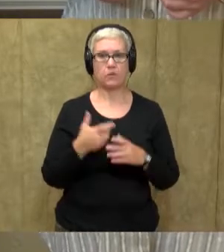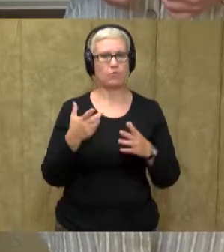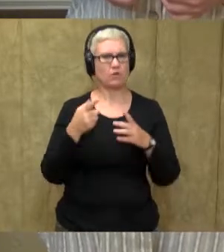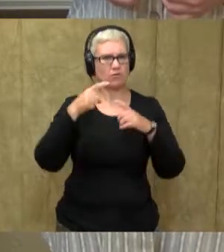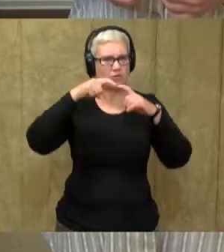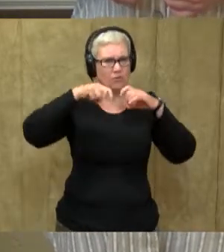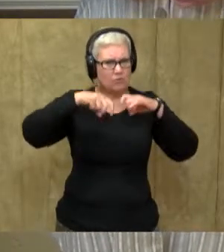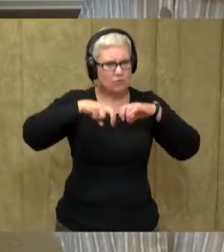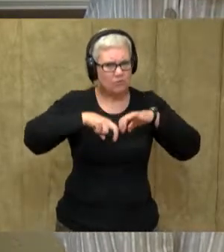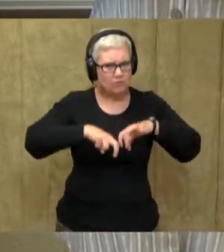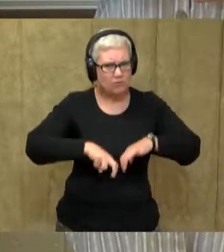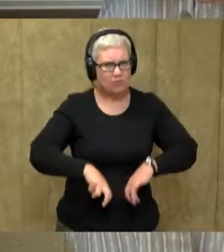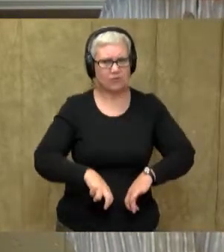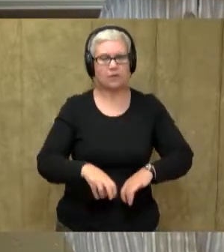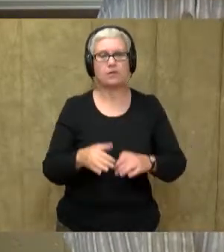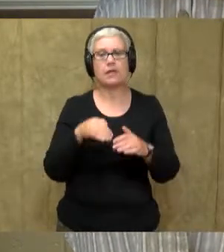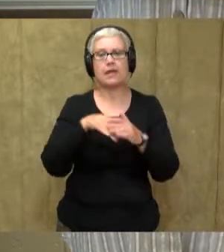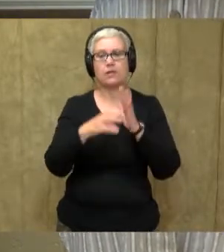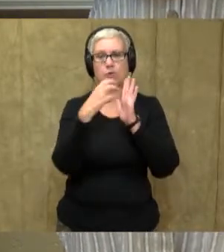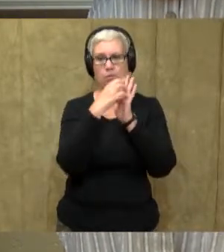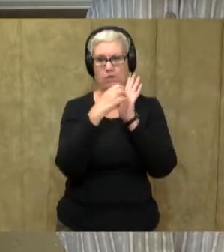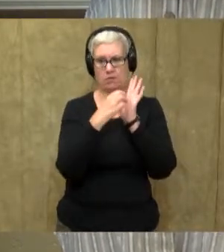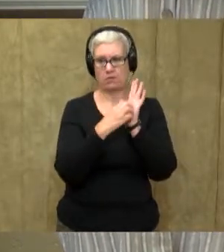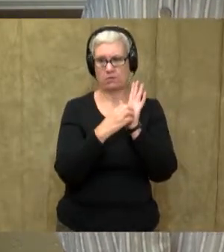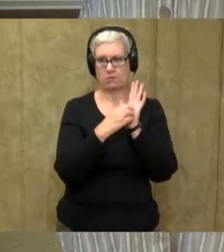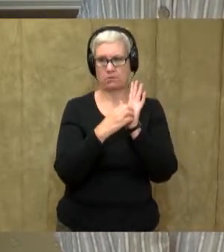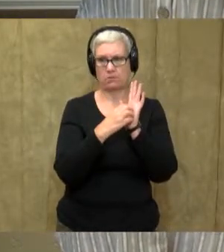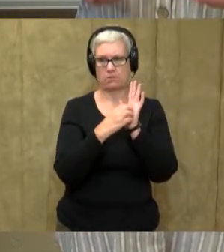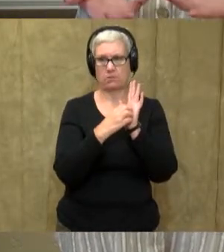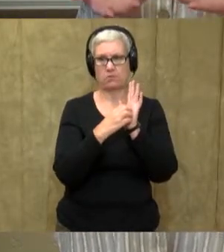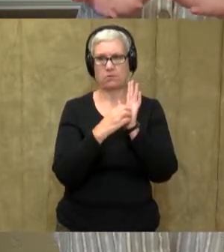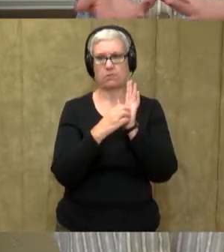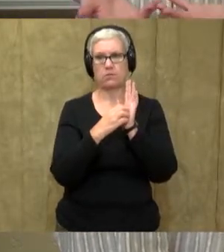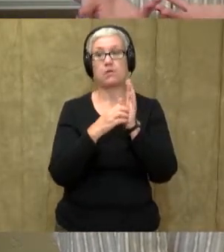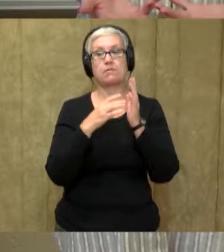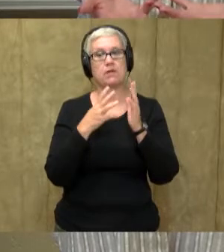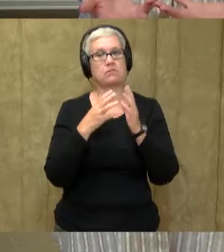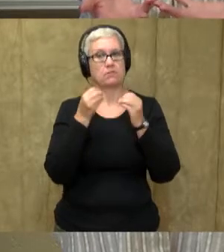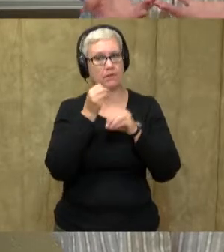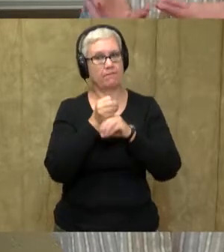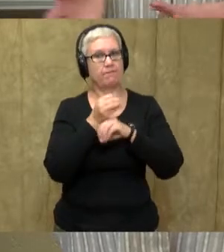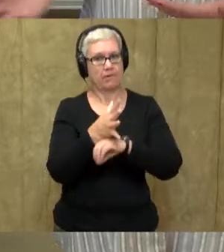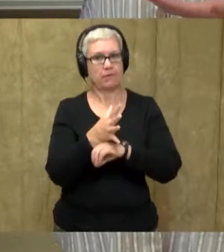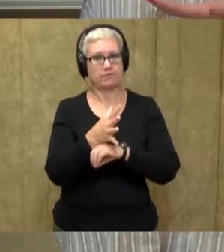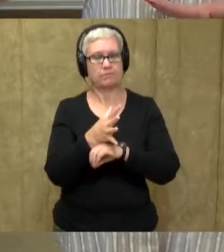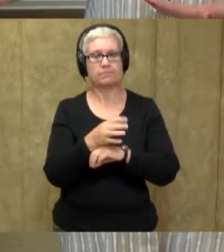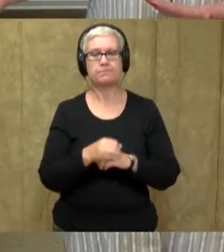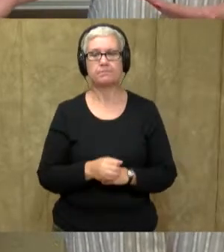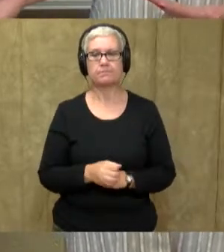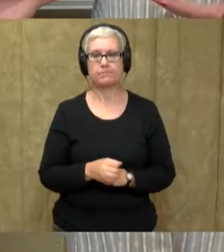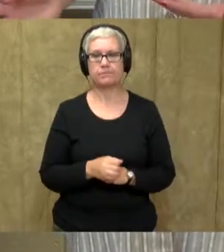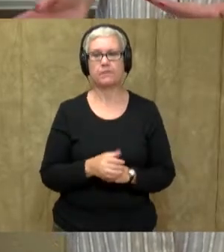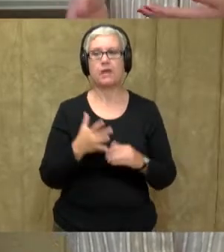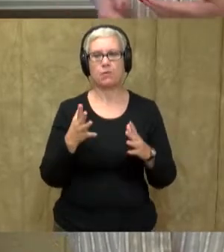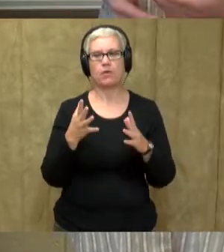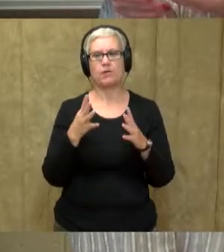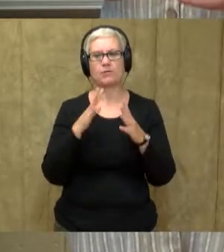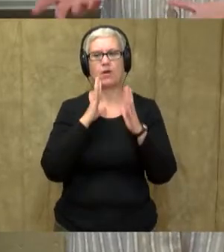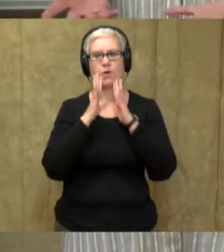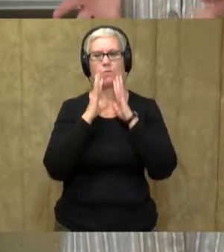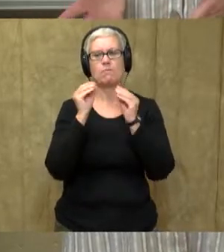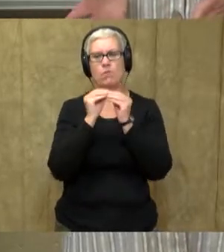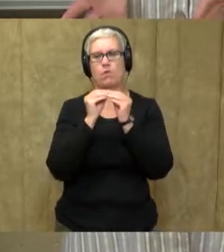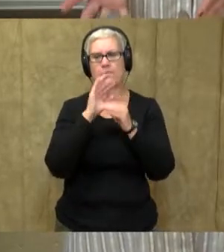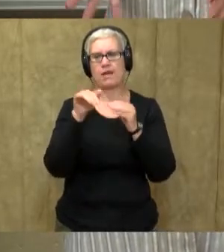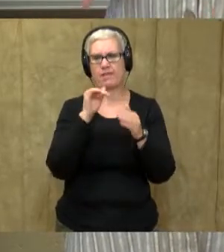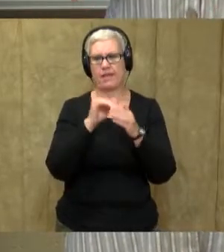little bit deeper into a text that is very effective. And in fact, we'll talk about that when we get to it. But before